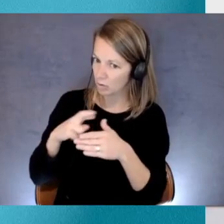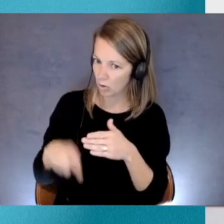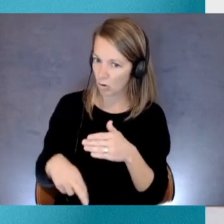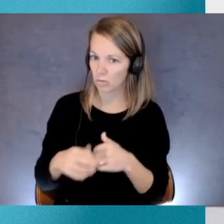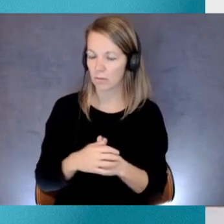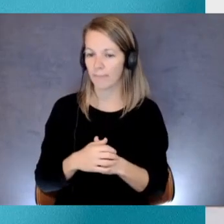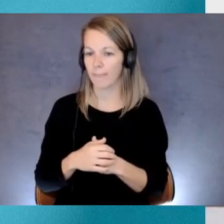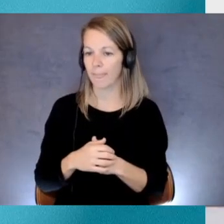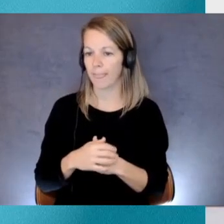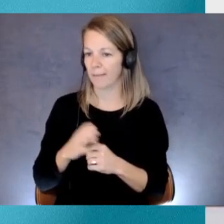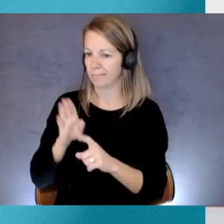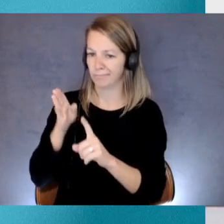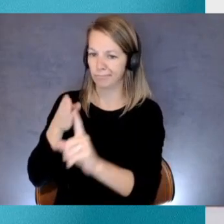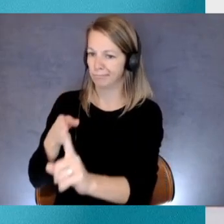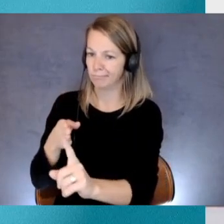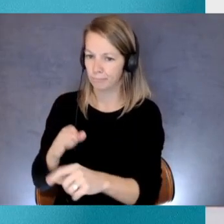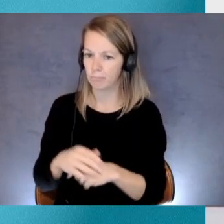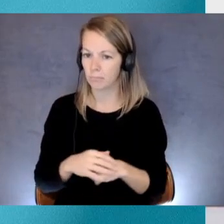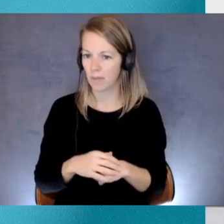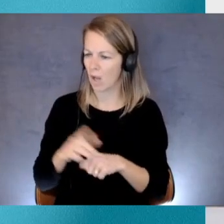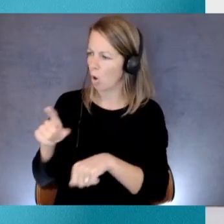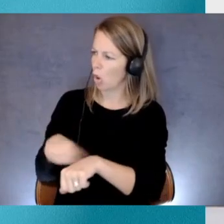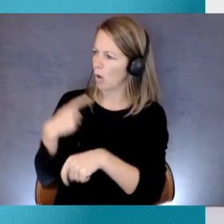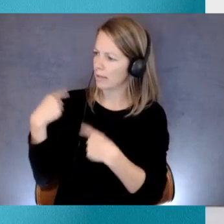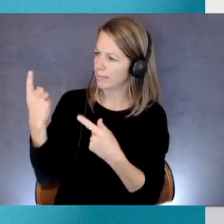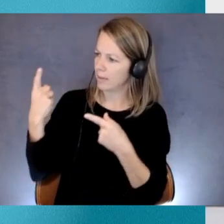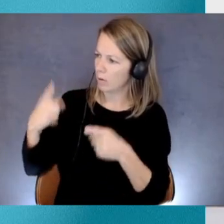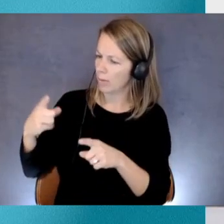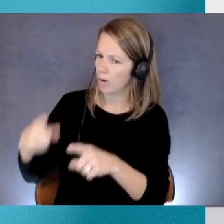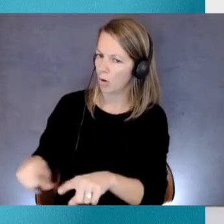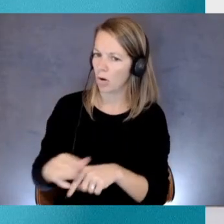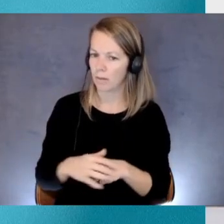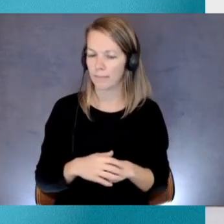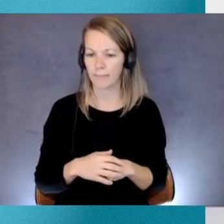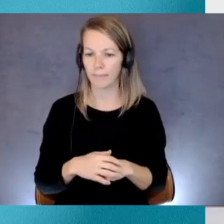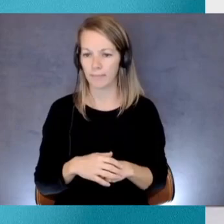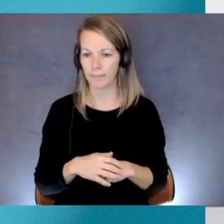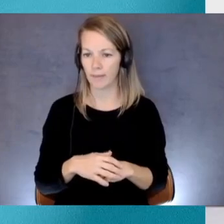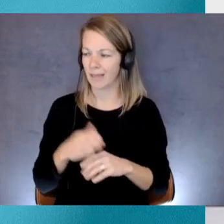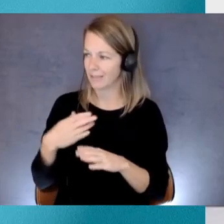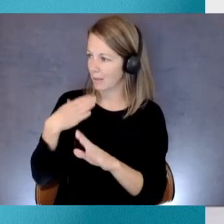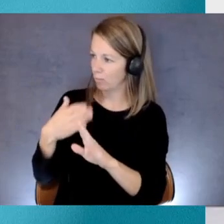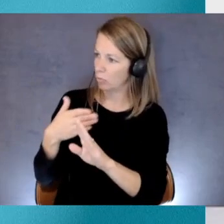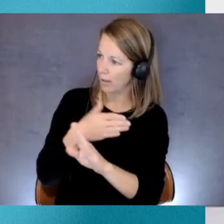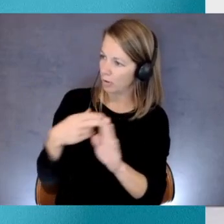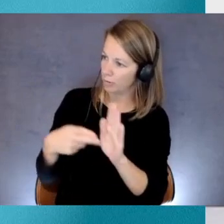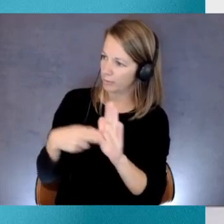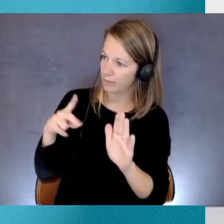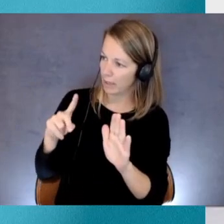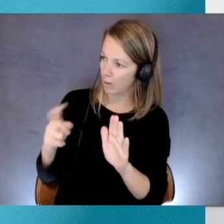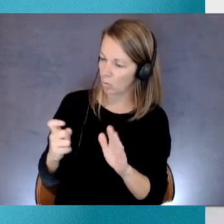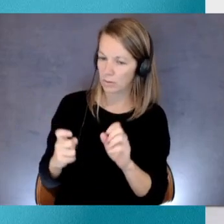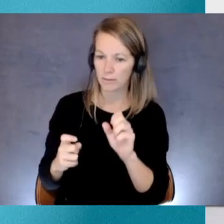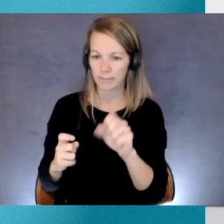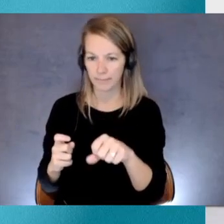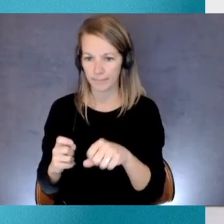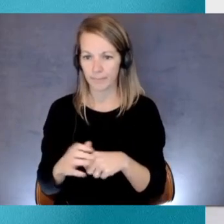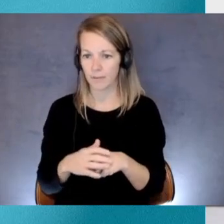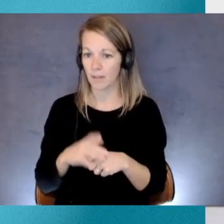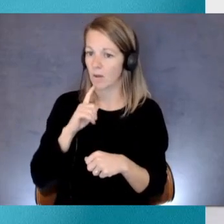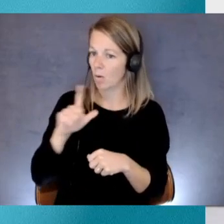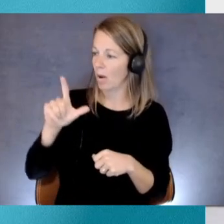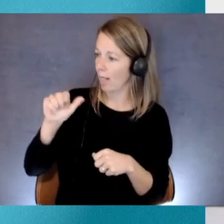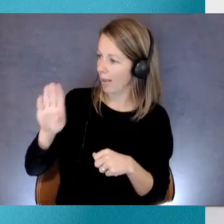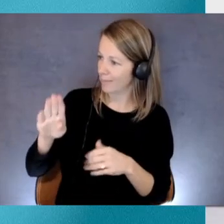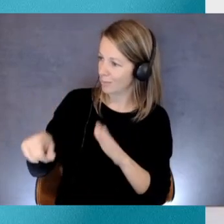So kind of cutting to the chase there again. How long has it been going on? Good. I see a prior diagnosis of. Good. Your NABs were negative